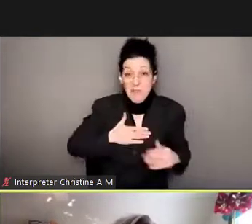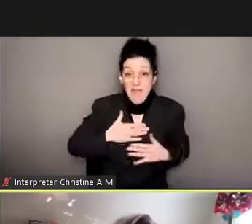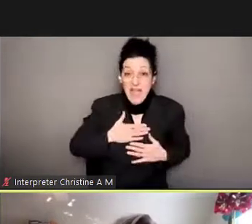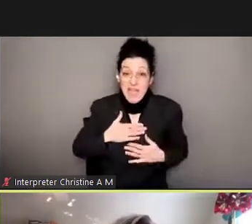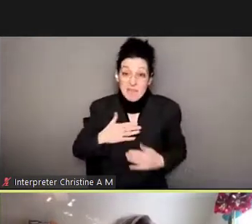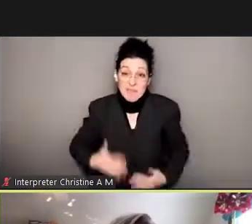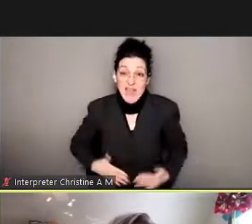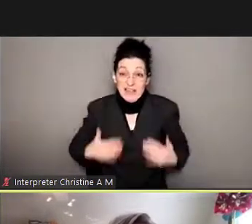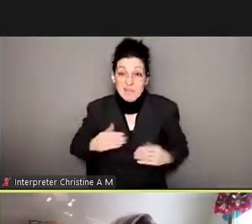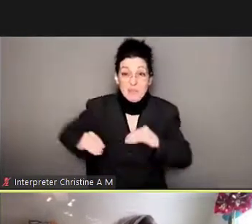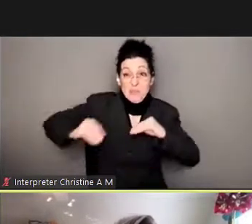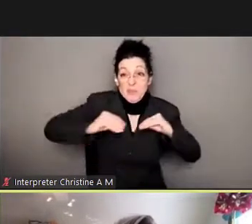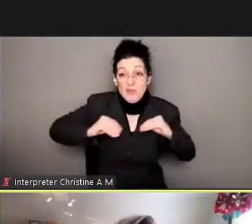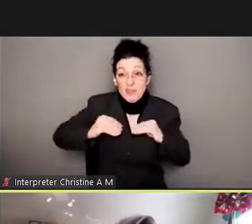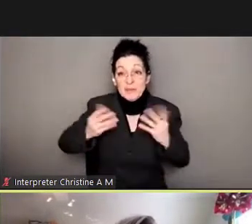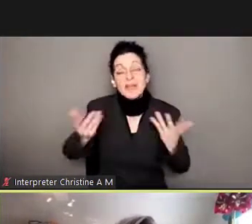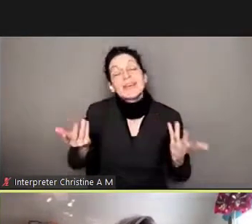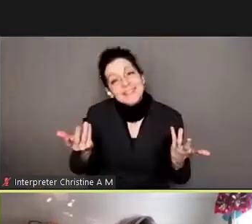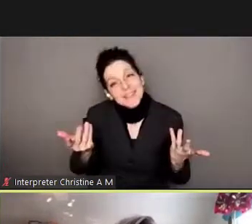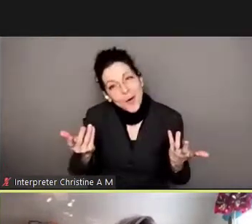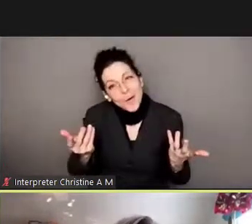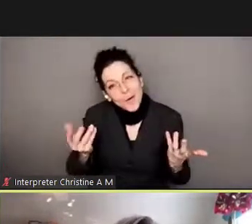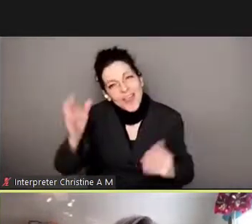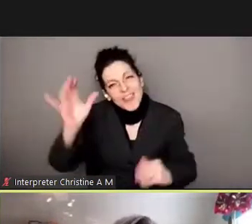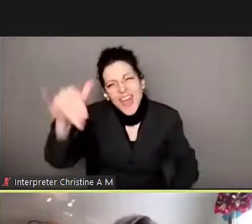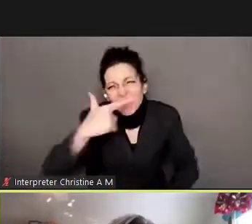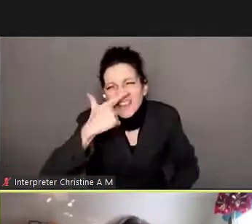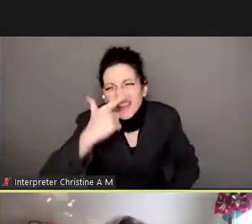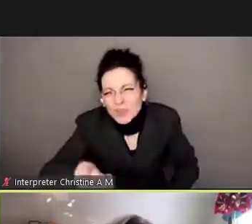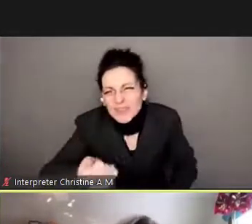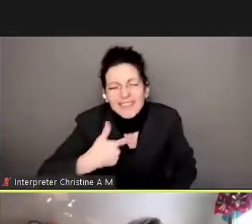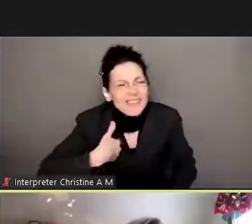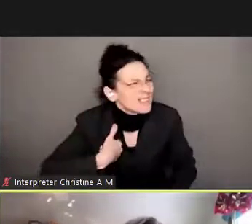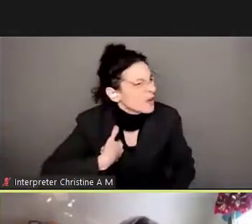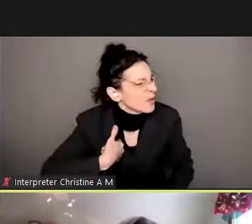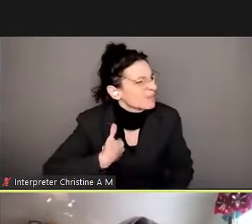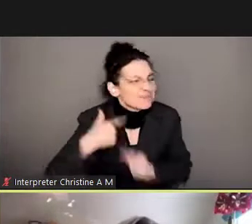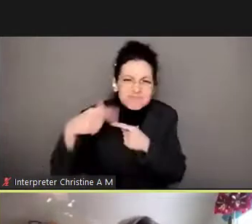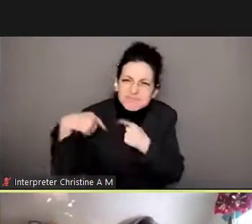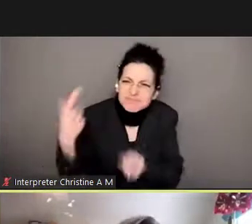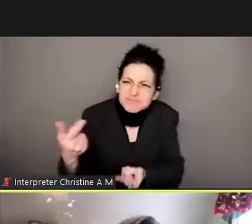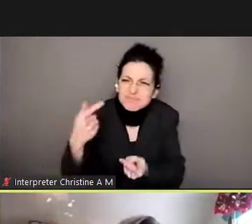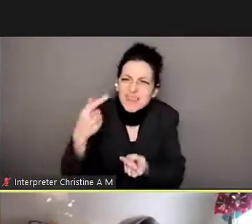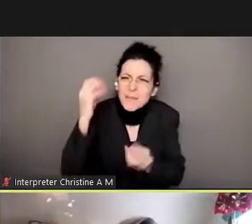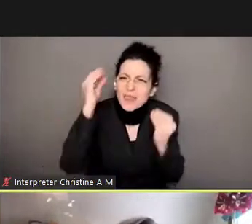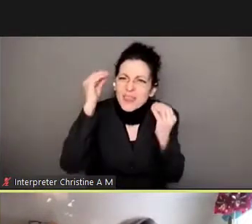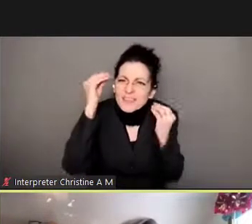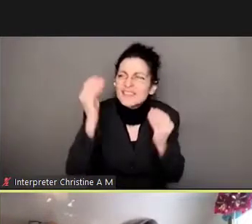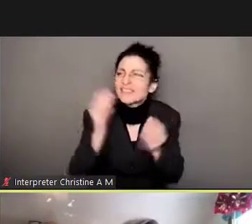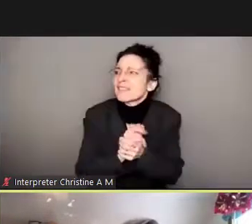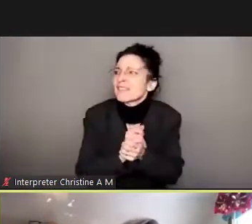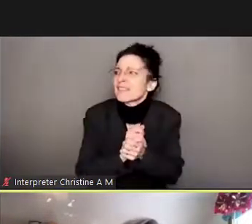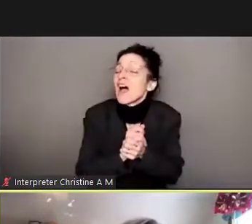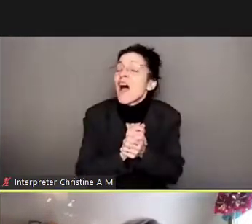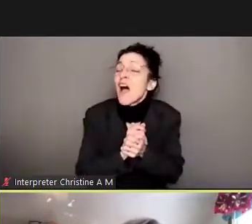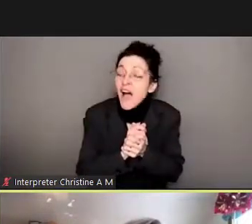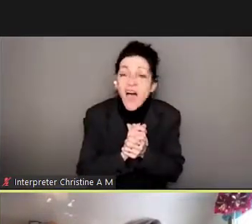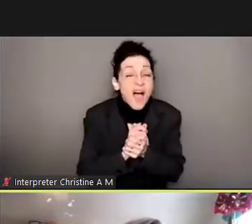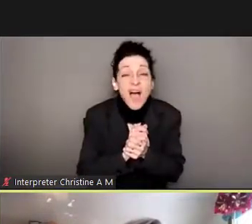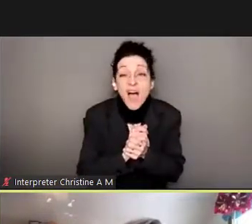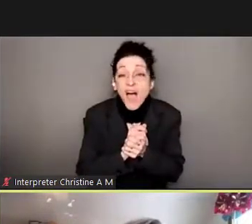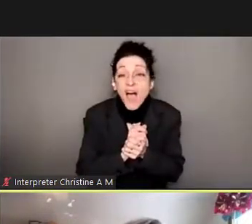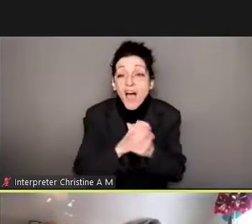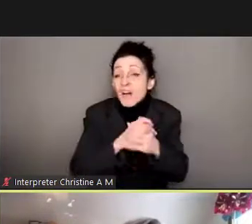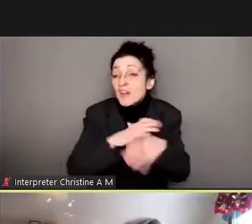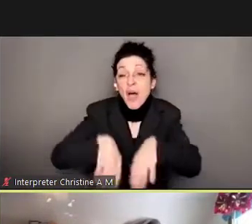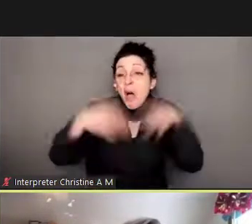very interested in, as we're kind of going through the process of moving around or adjusting or doing whatever